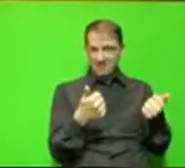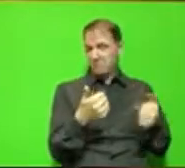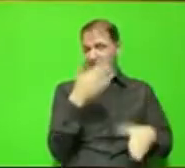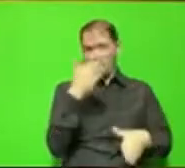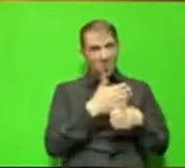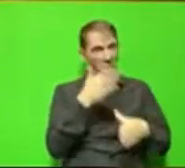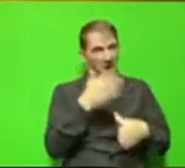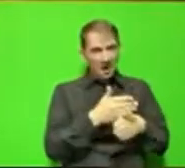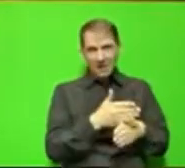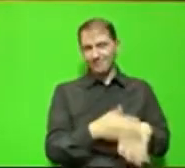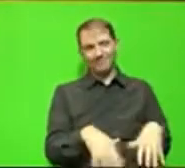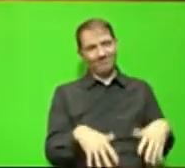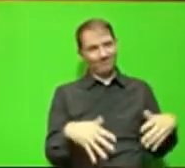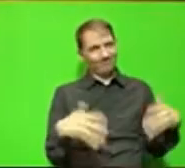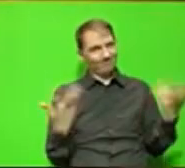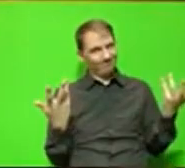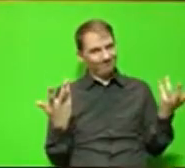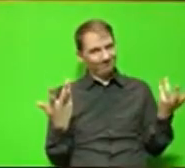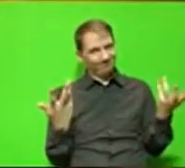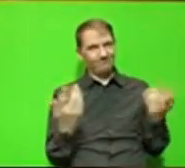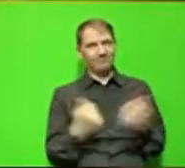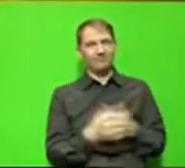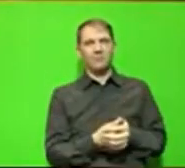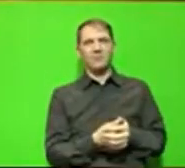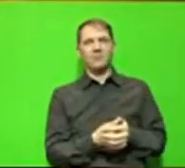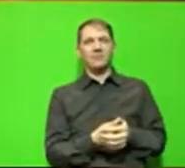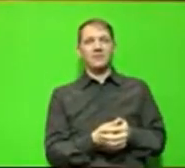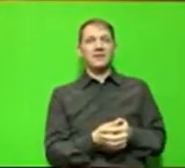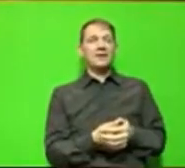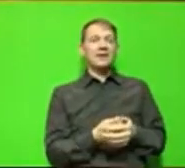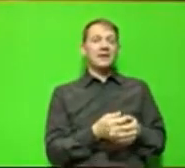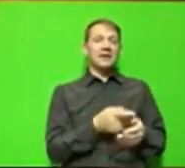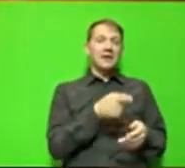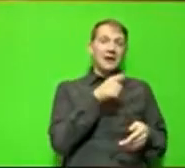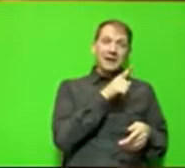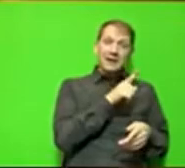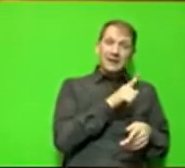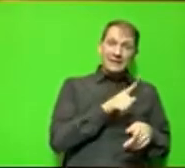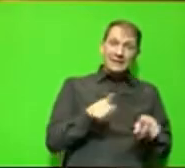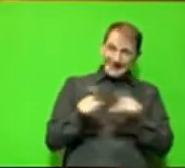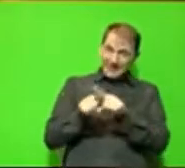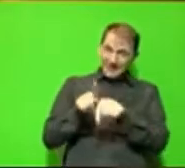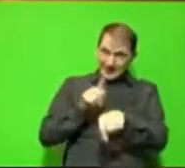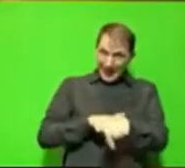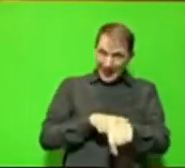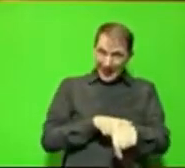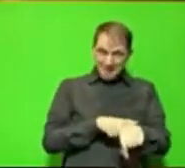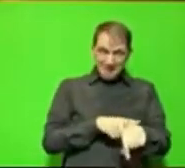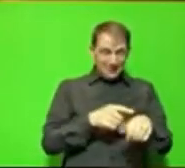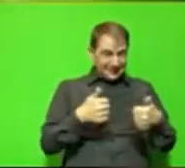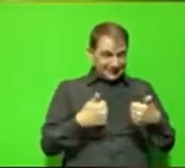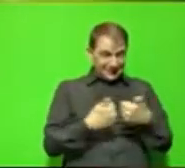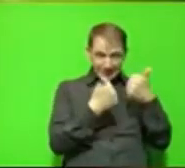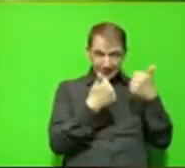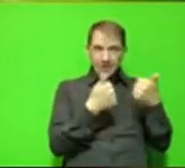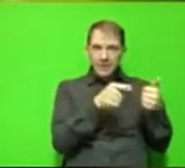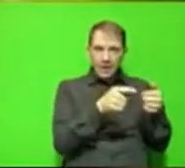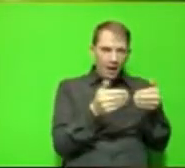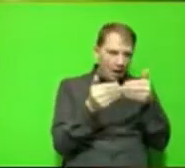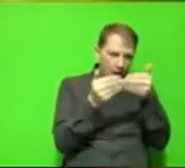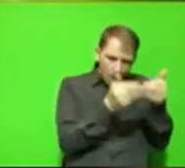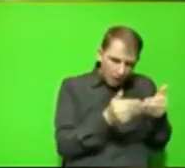invisible and uncompensated, sustains families and communities, trapping them in cycles of poverty